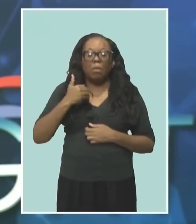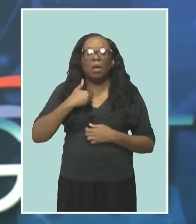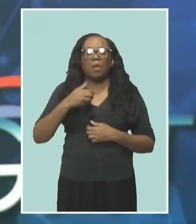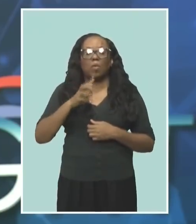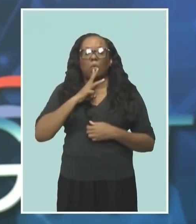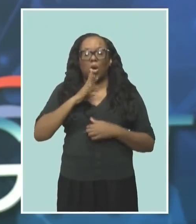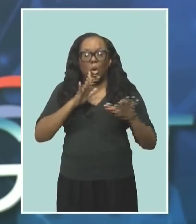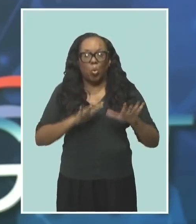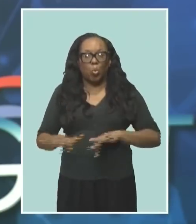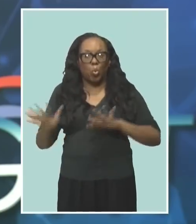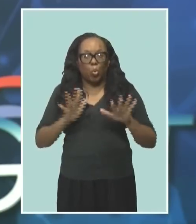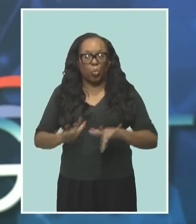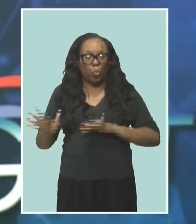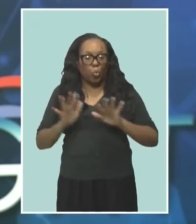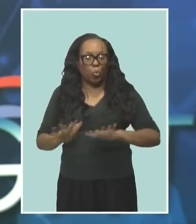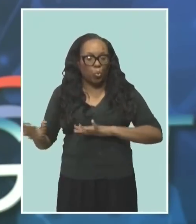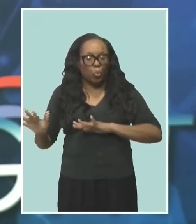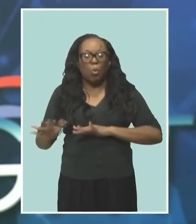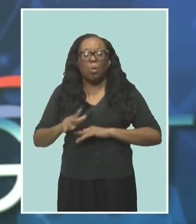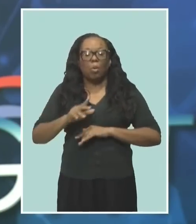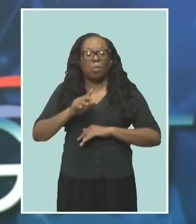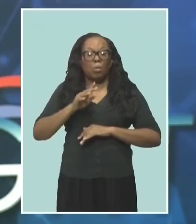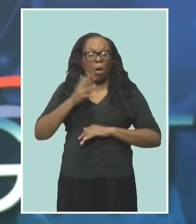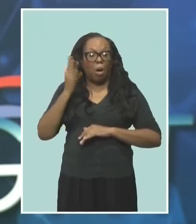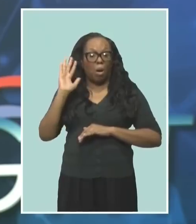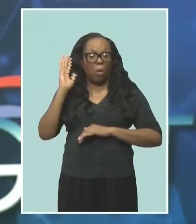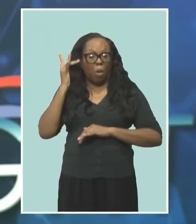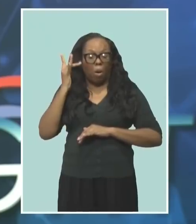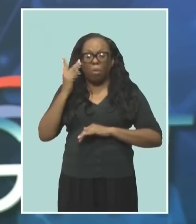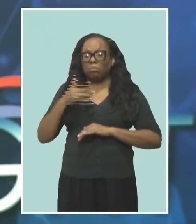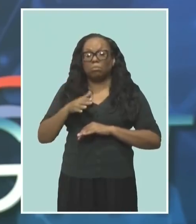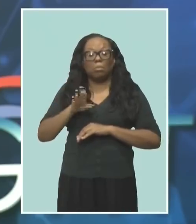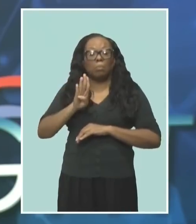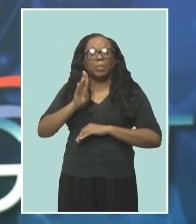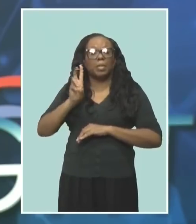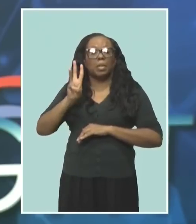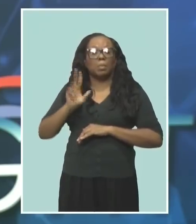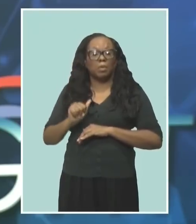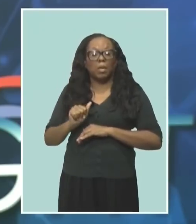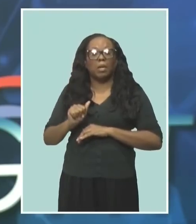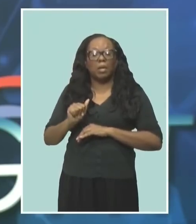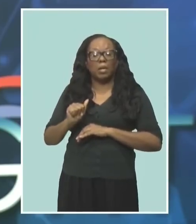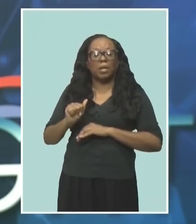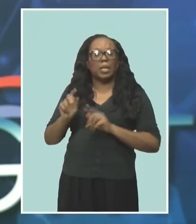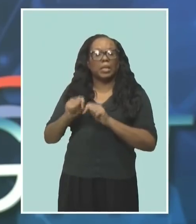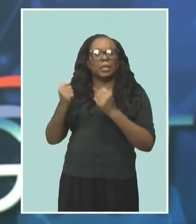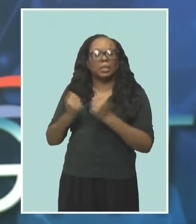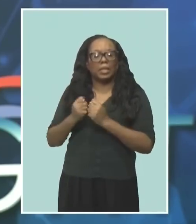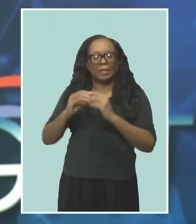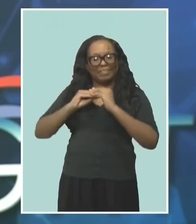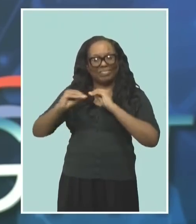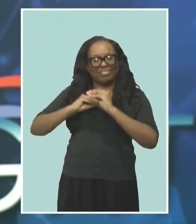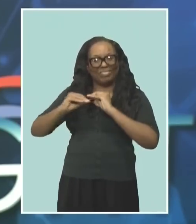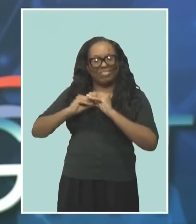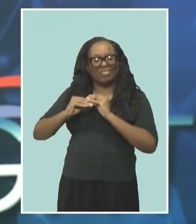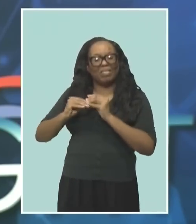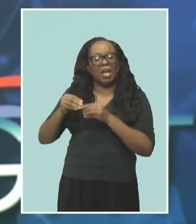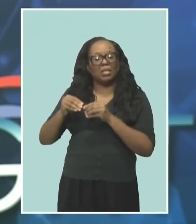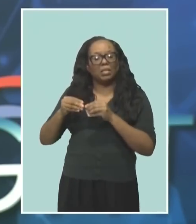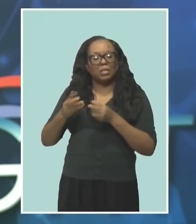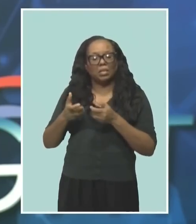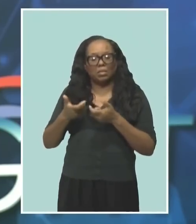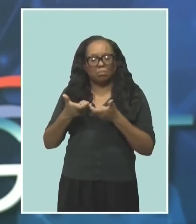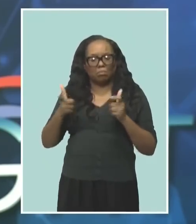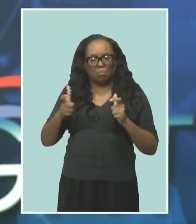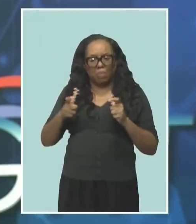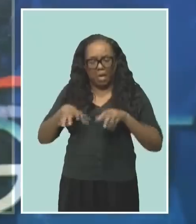the repair work on the 7-inch main located in the gully between Rock Hall and Four Hills, St. Peter. Meanwhile, Senior